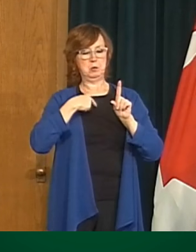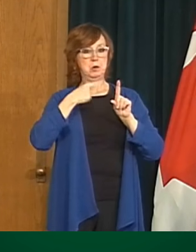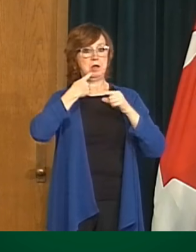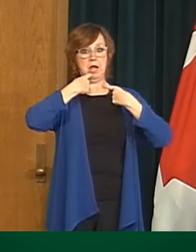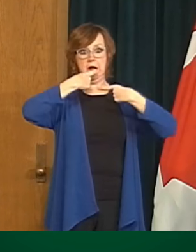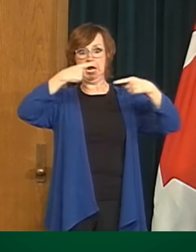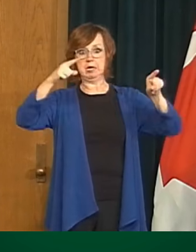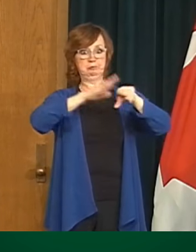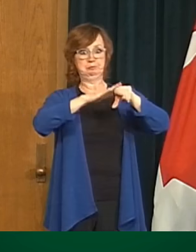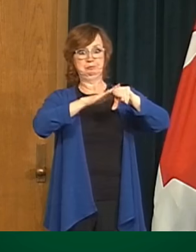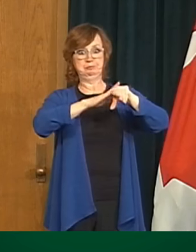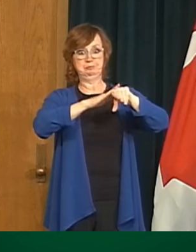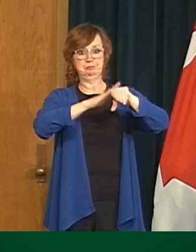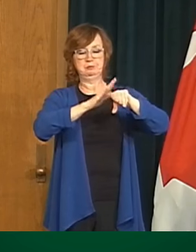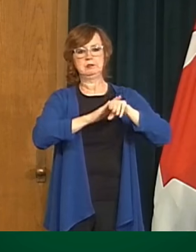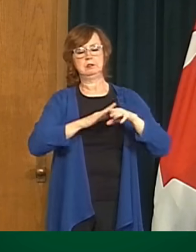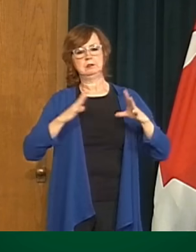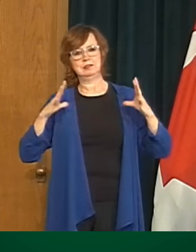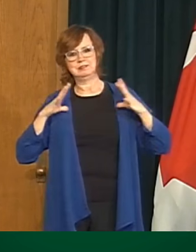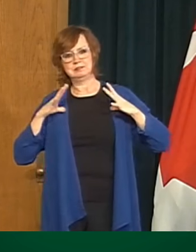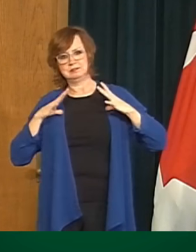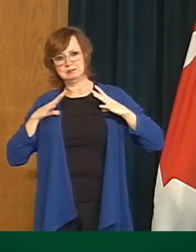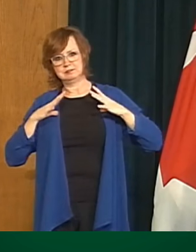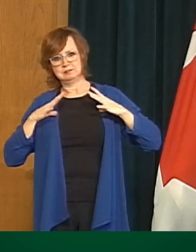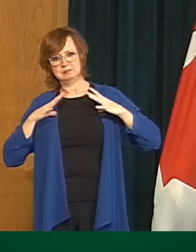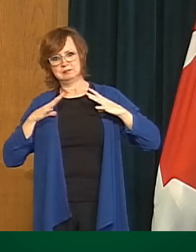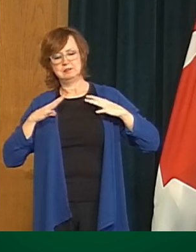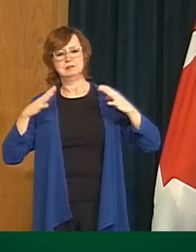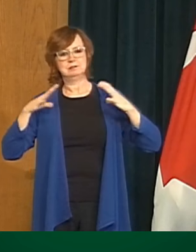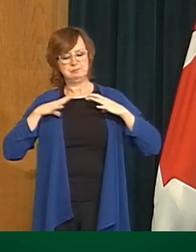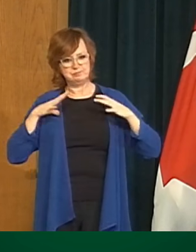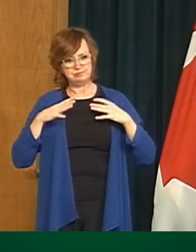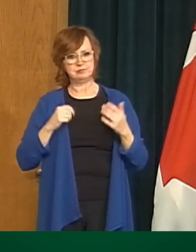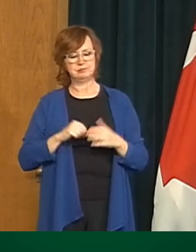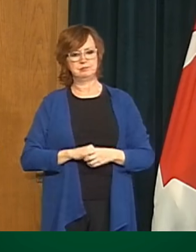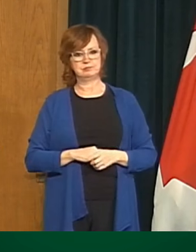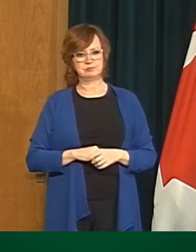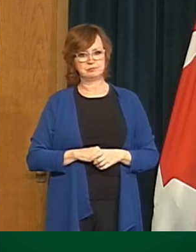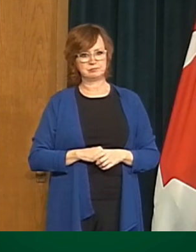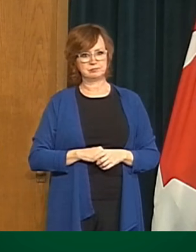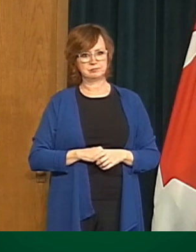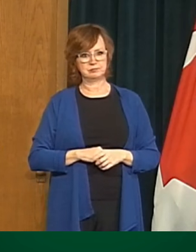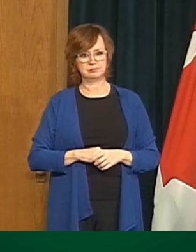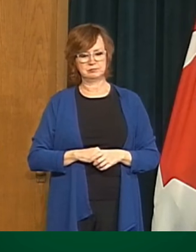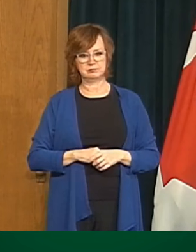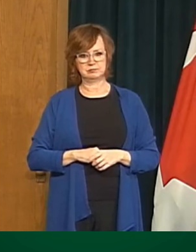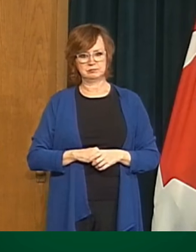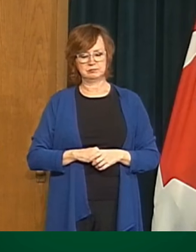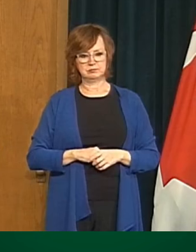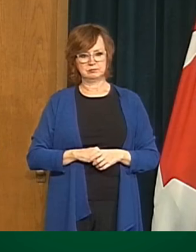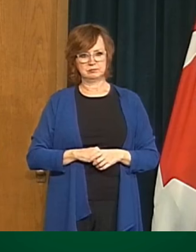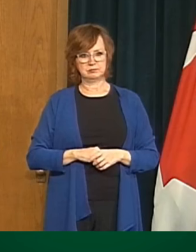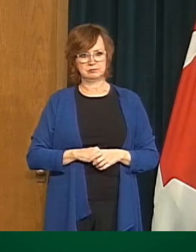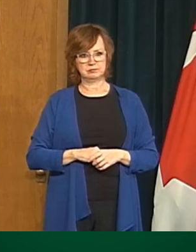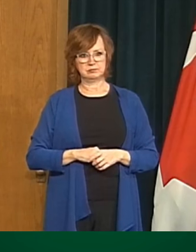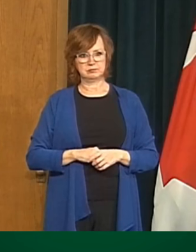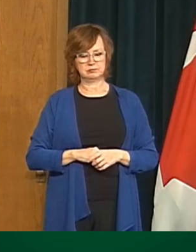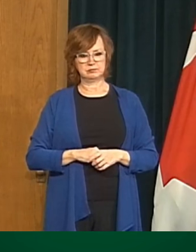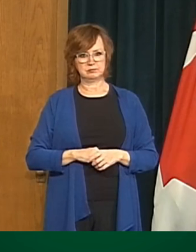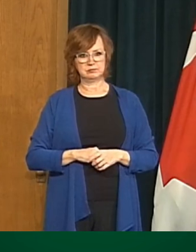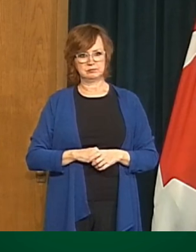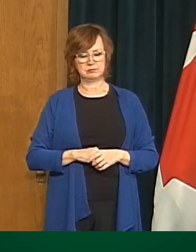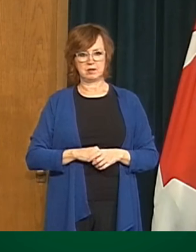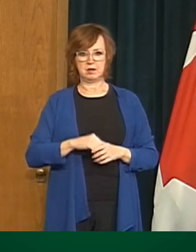now, why are we declaring an outbreak with a single case? But I think the best answer to that is a case like the individual in PA where we had a